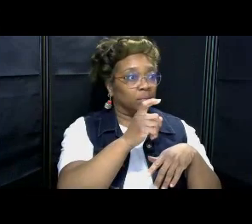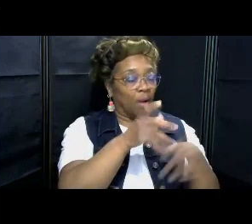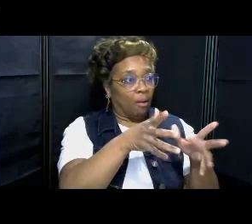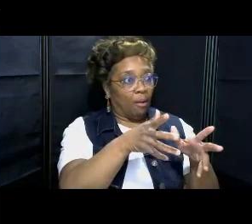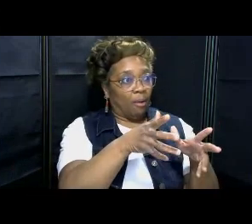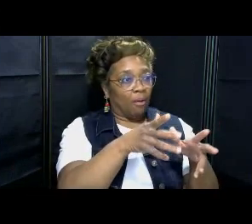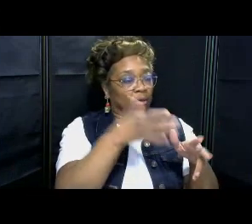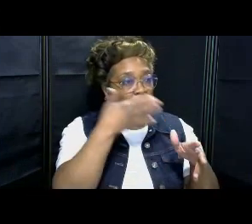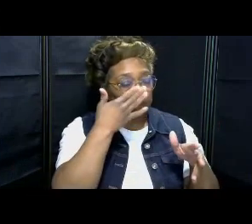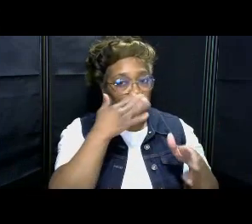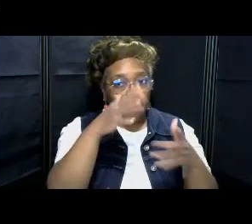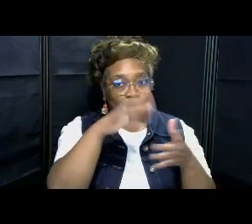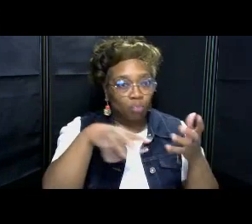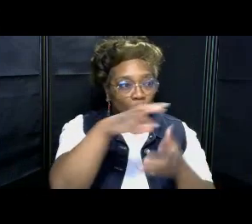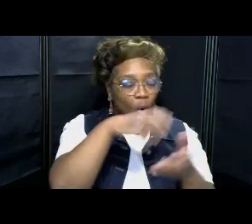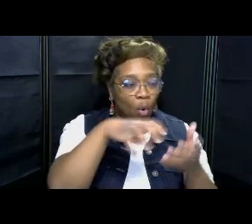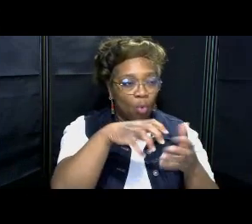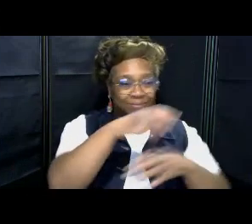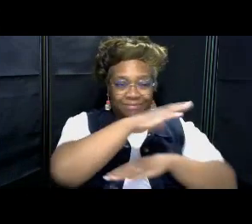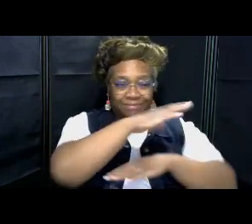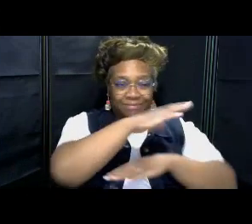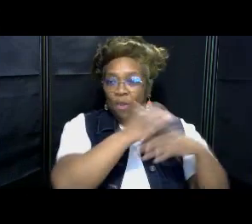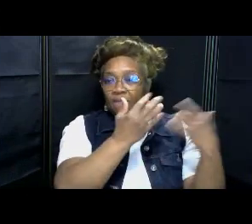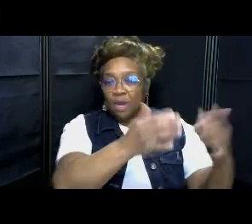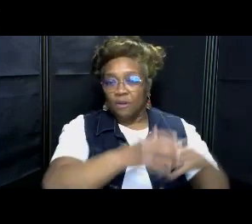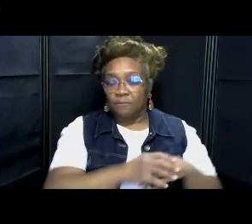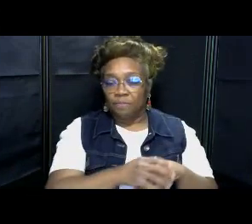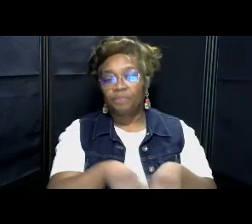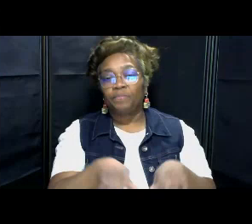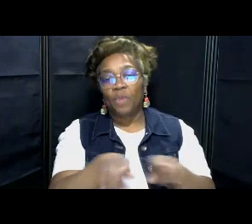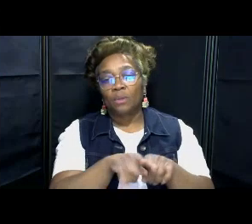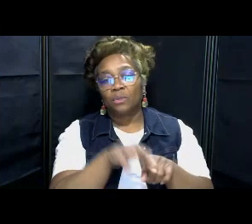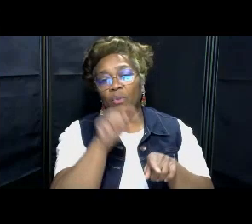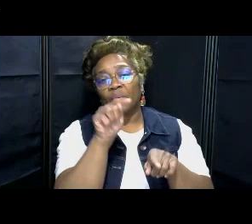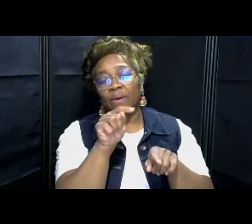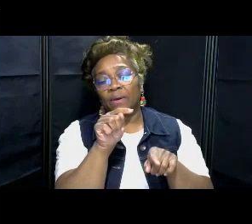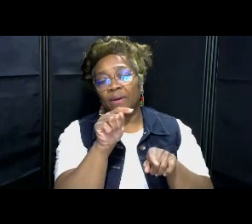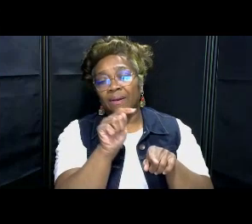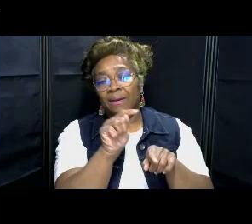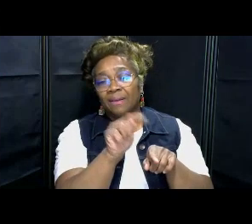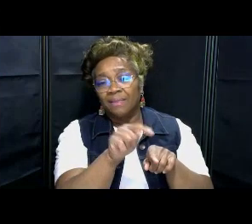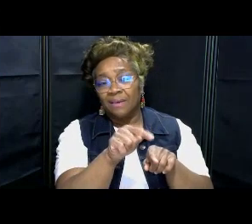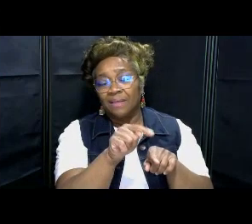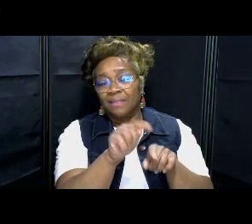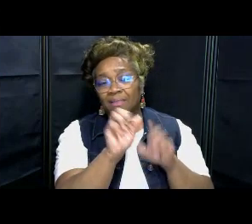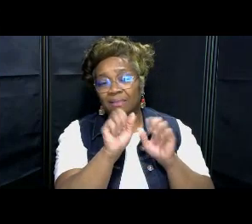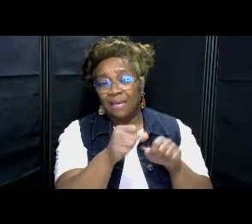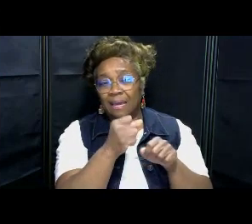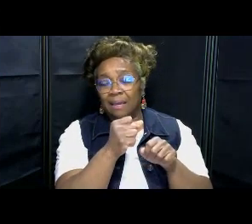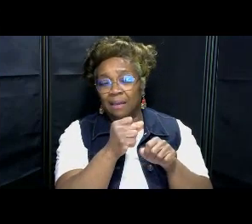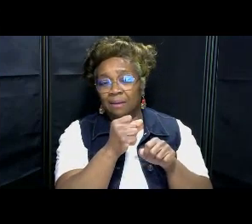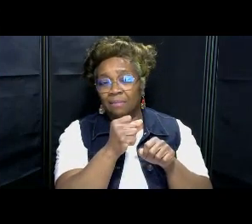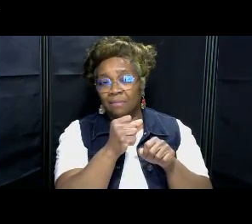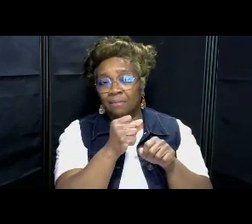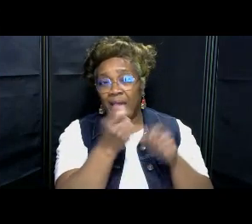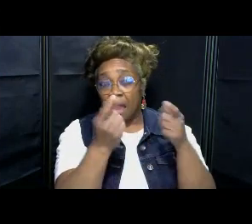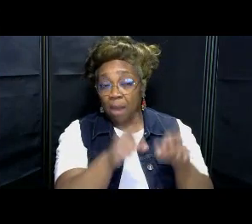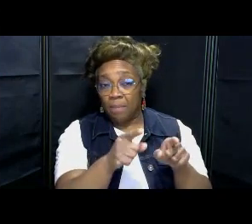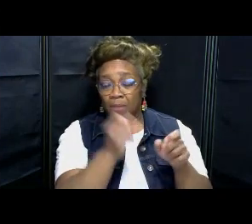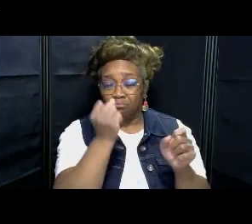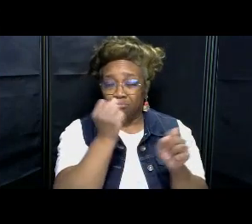And those fires can even occur when the e-cigarette is it can actually lead to a small explosion. There have been